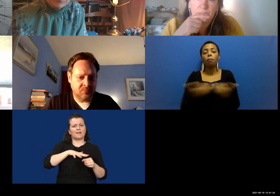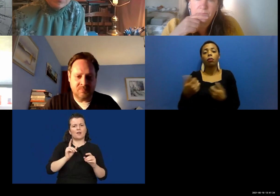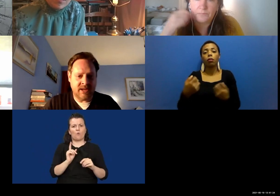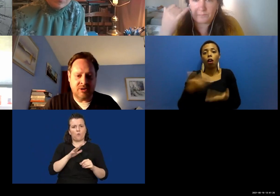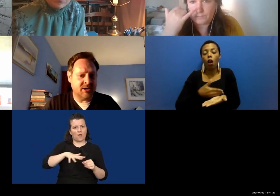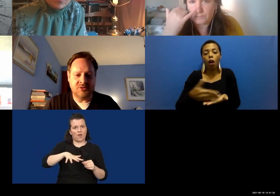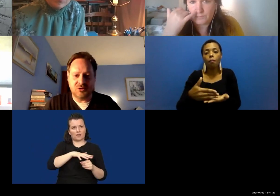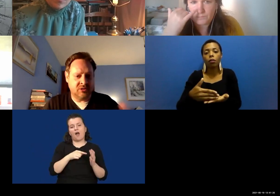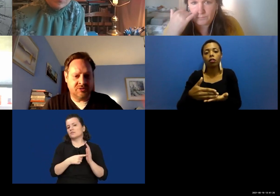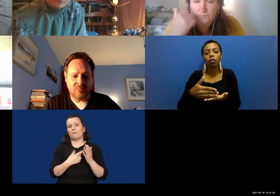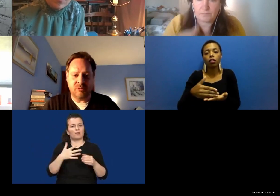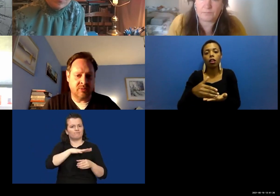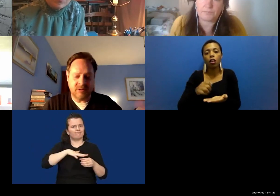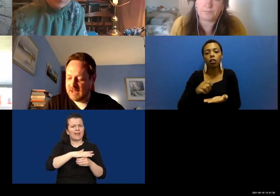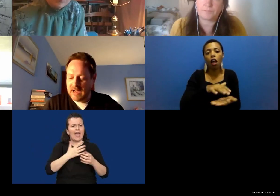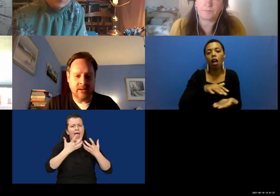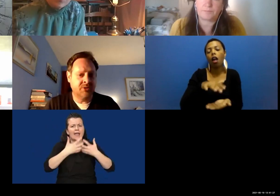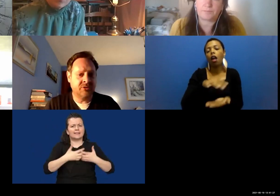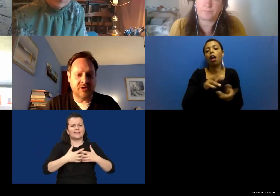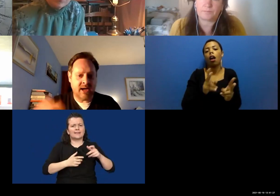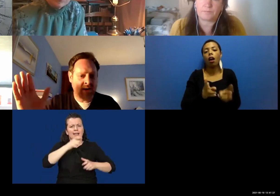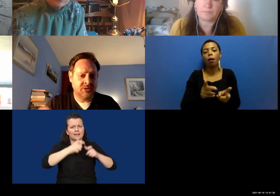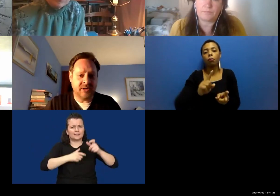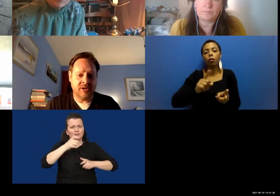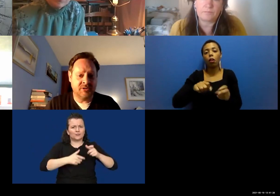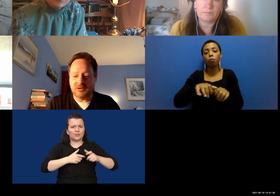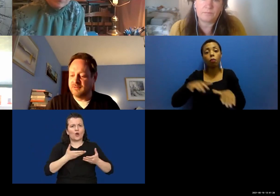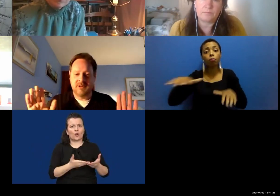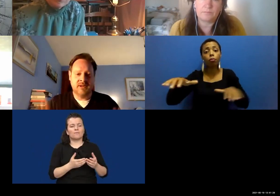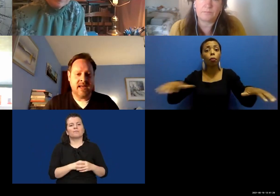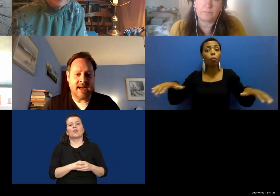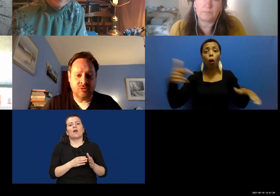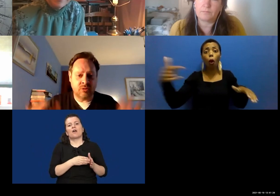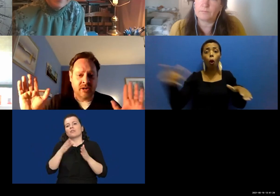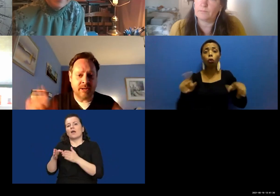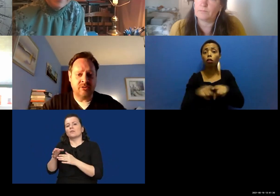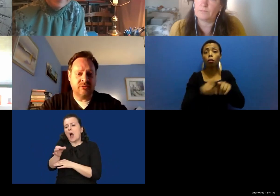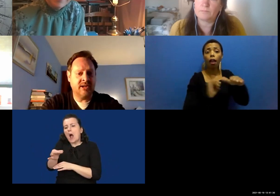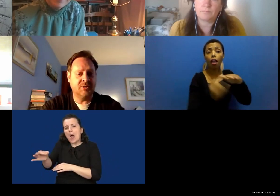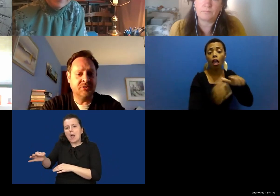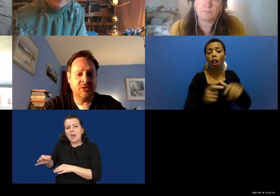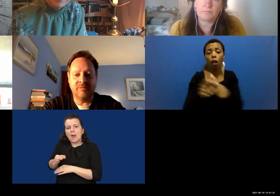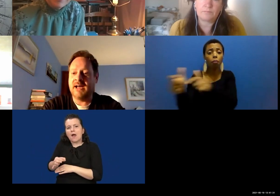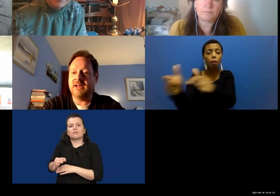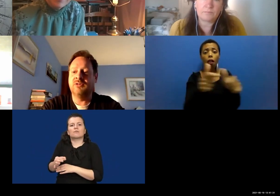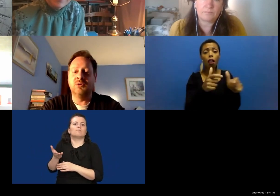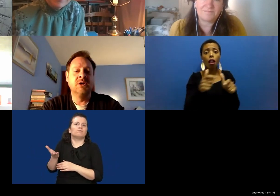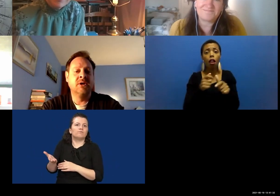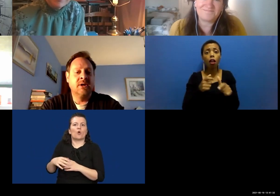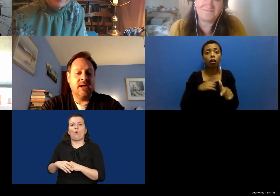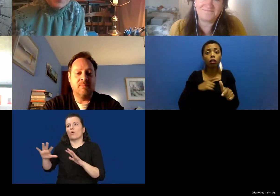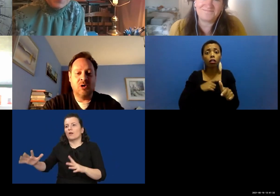industrial area in Scotland, and we've got islands and highland areas and haggis running about the hills and all of that.